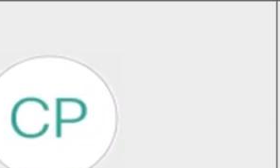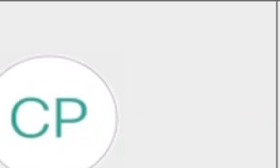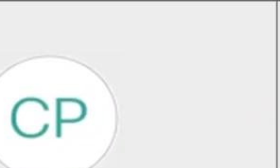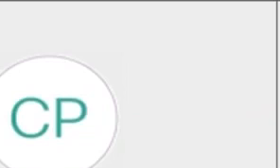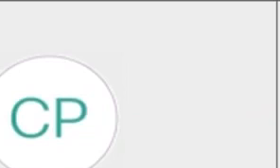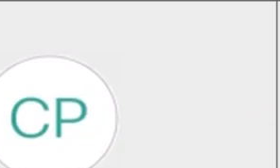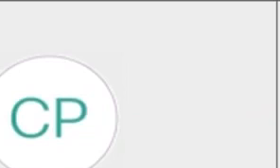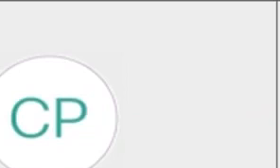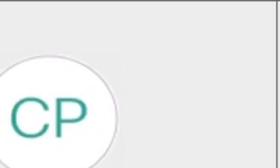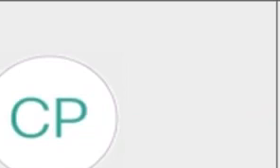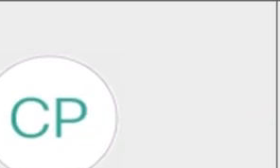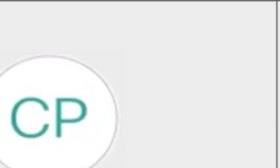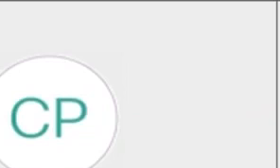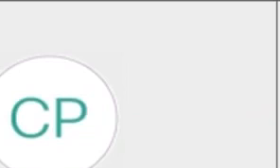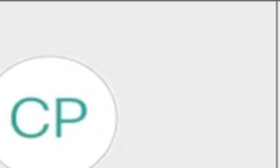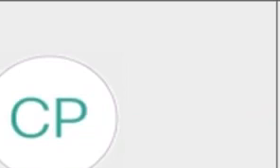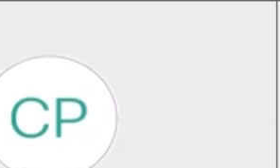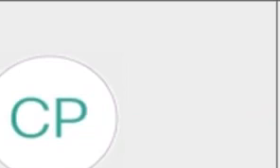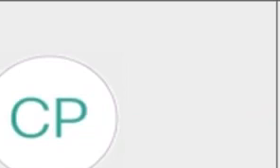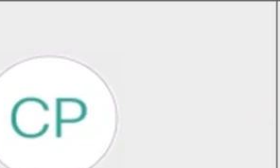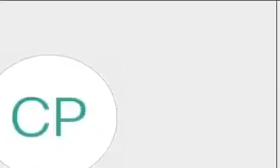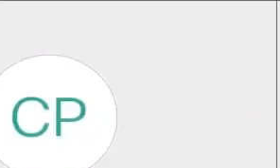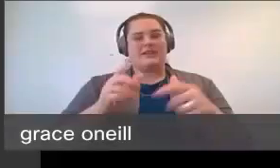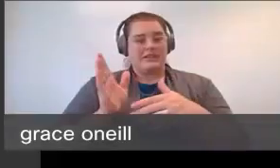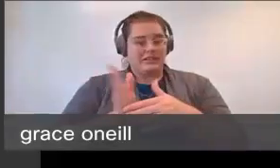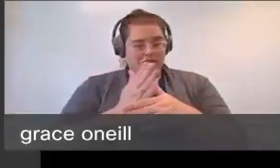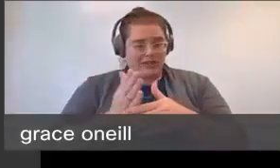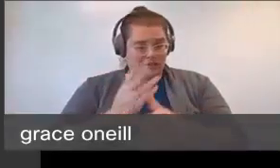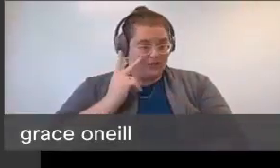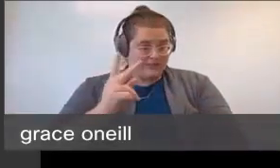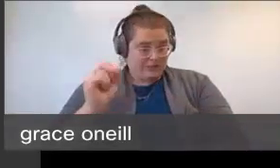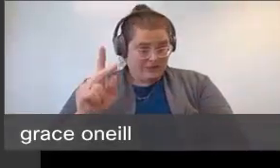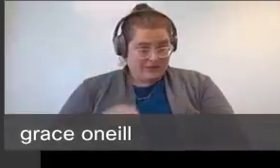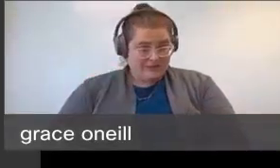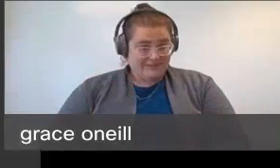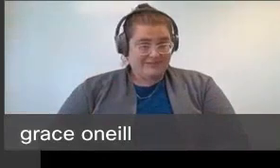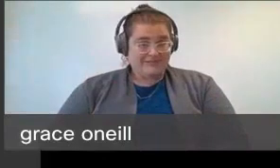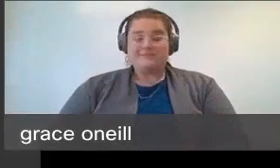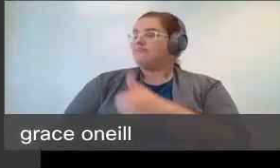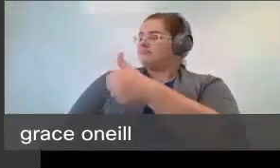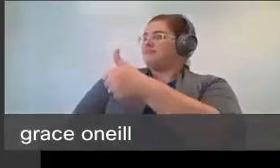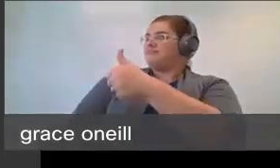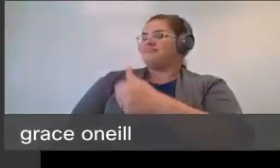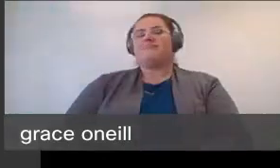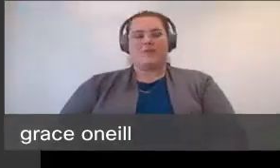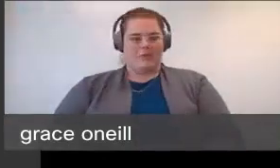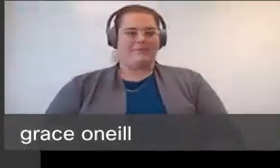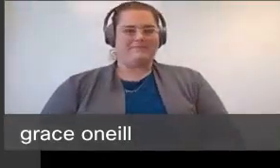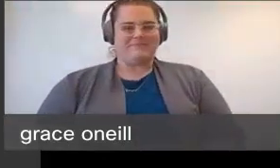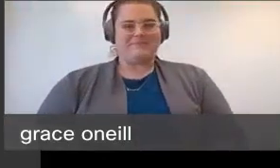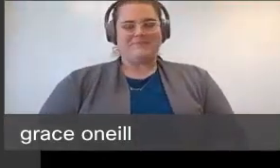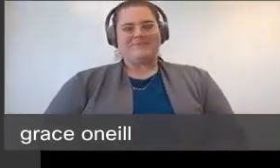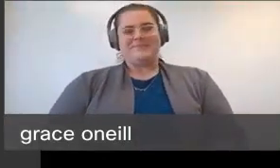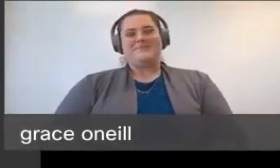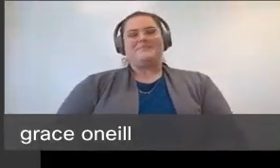going to try to share here. Can you see that all right? Yes, I can. Okay, great.